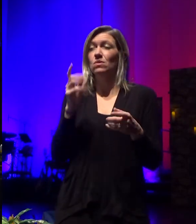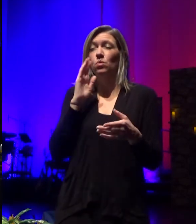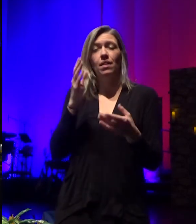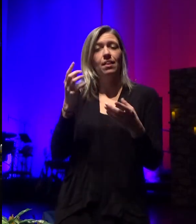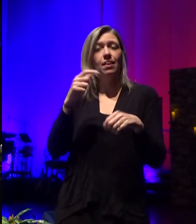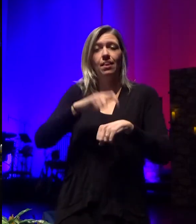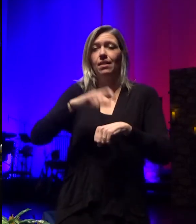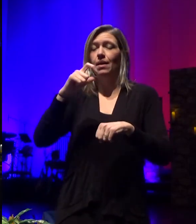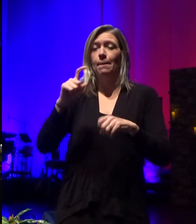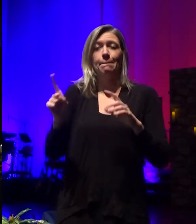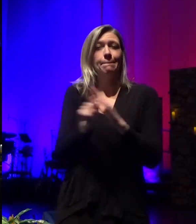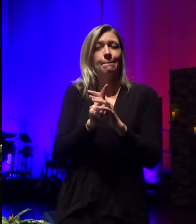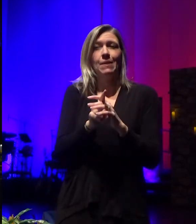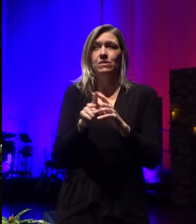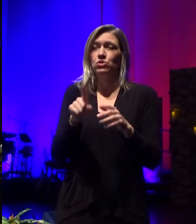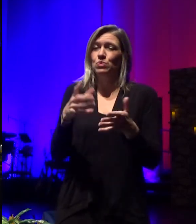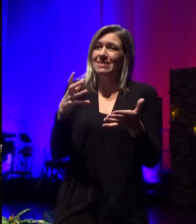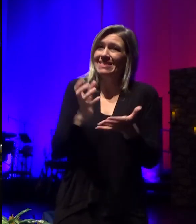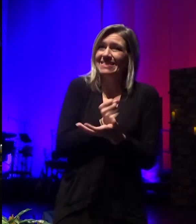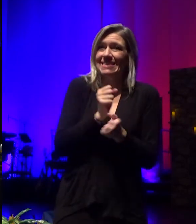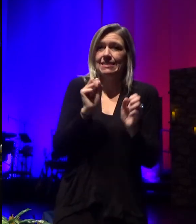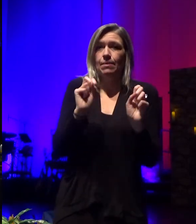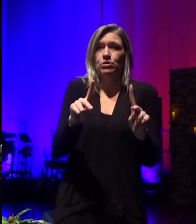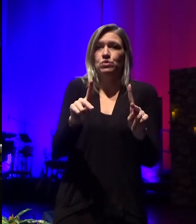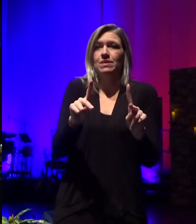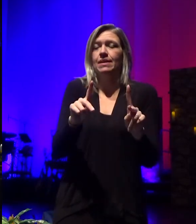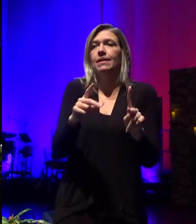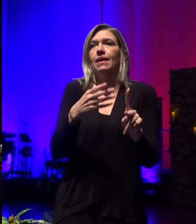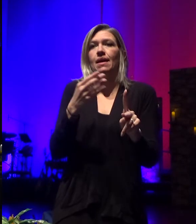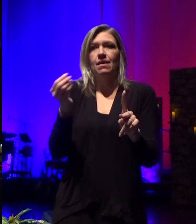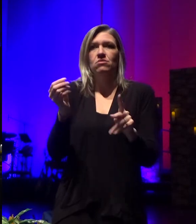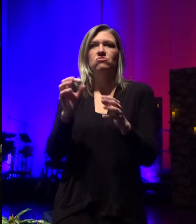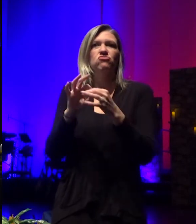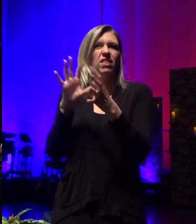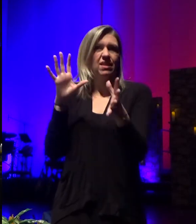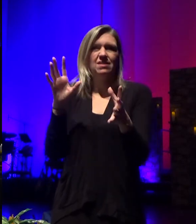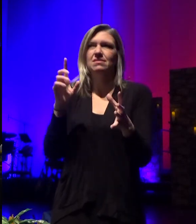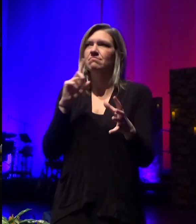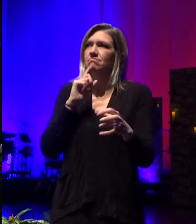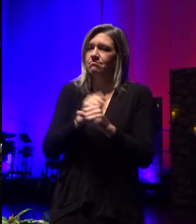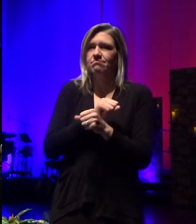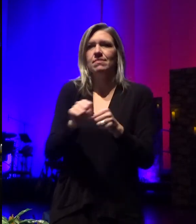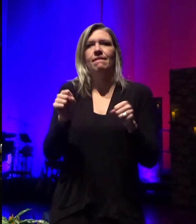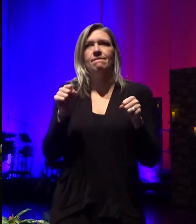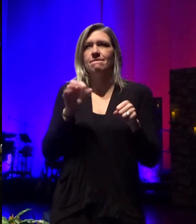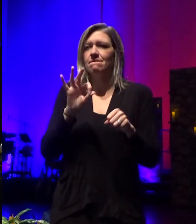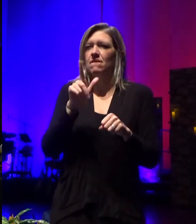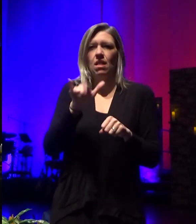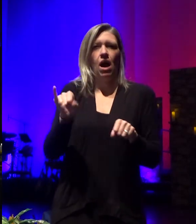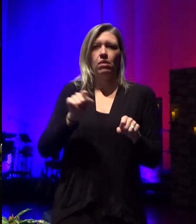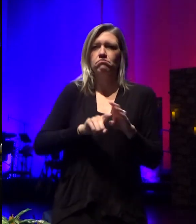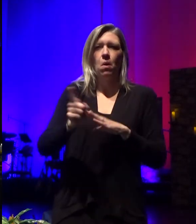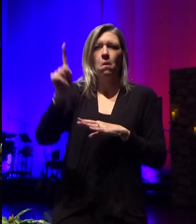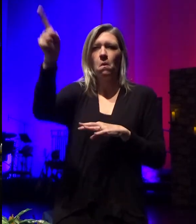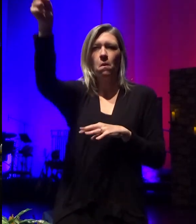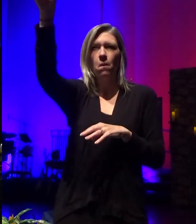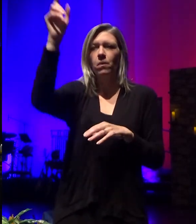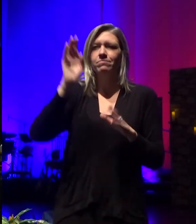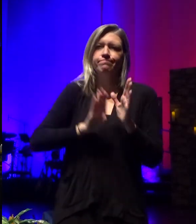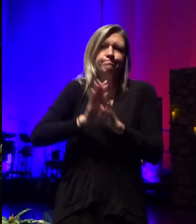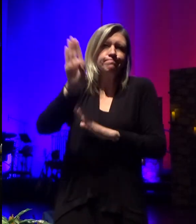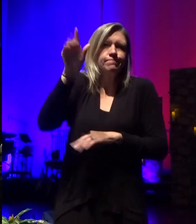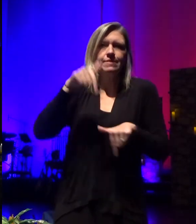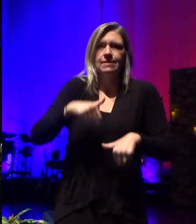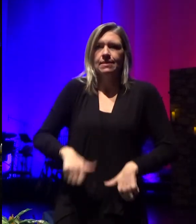seize opportunity and release so you can really fly in this life and really go for it. Also knowing that